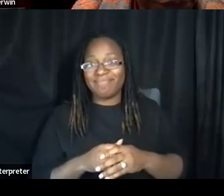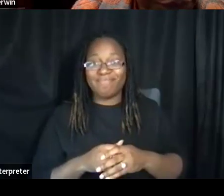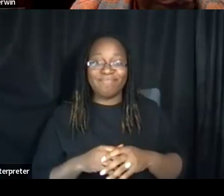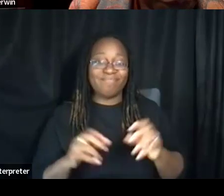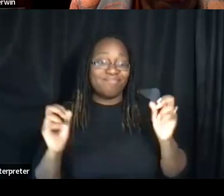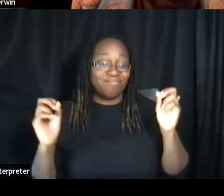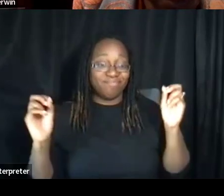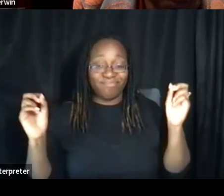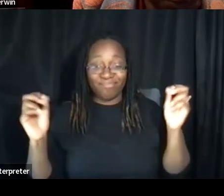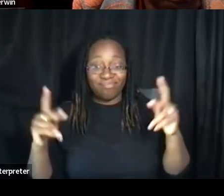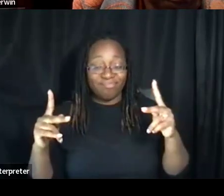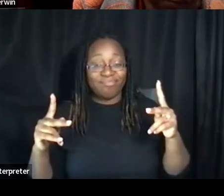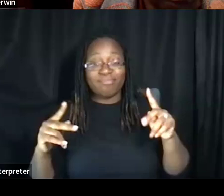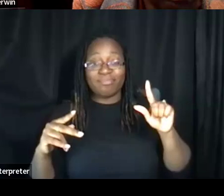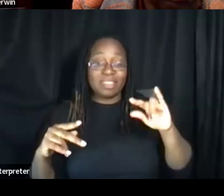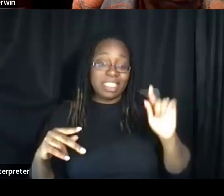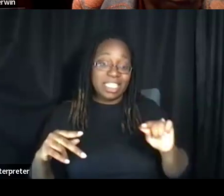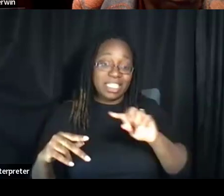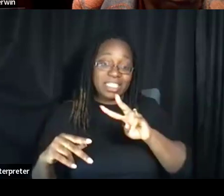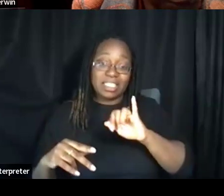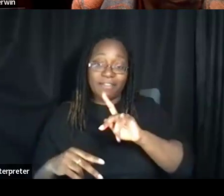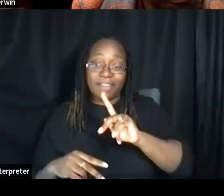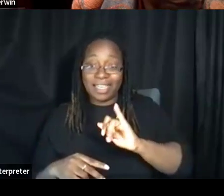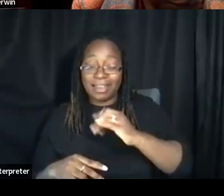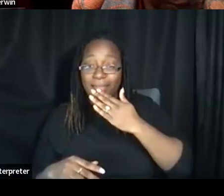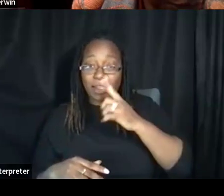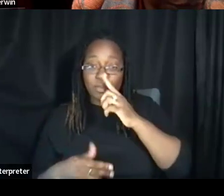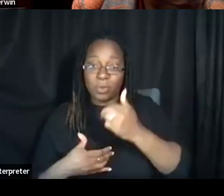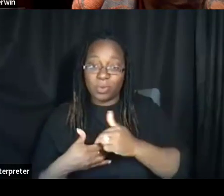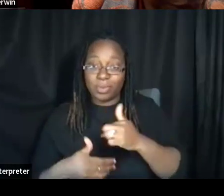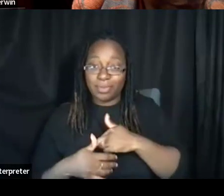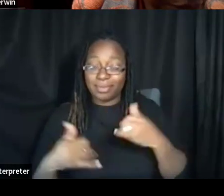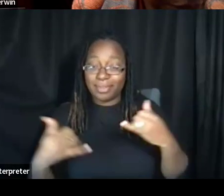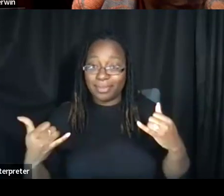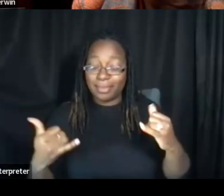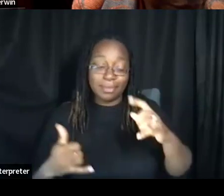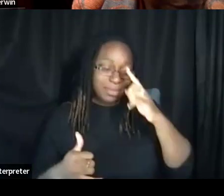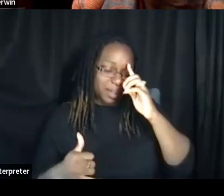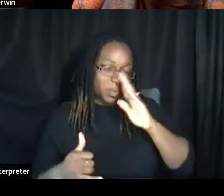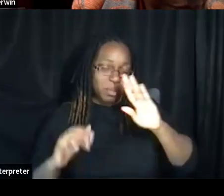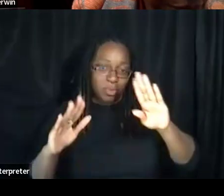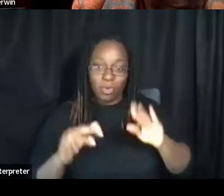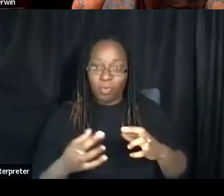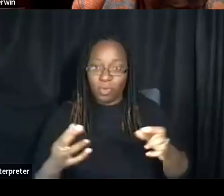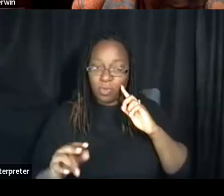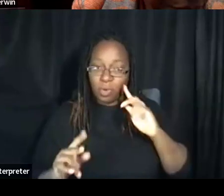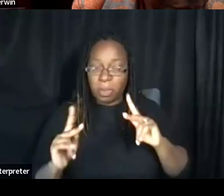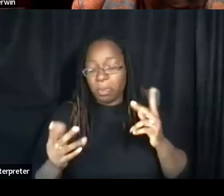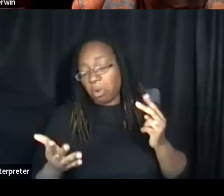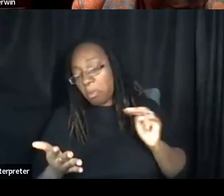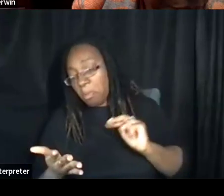Okay, well, Liz and Vicki, thank you so much for joining us today. I think this will be a great resource for folks to go back